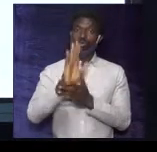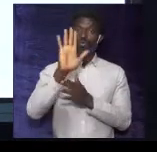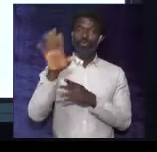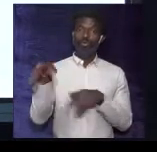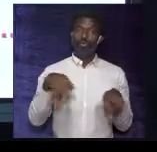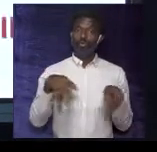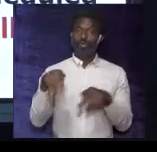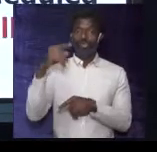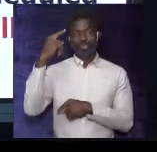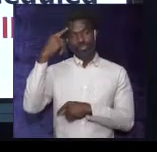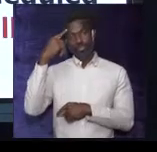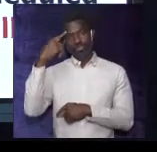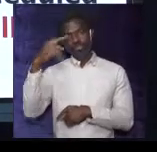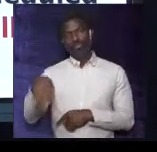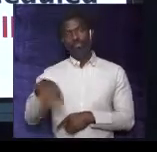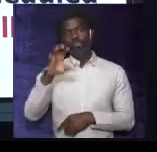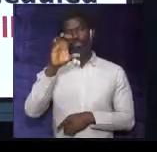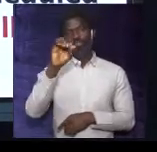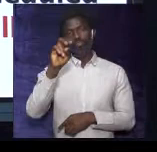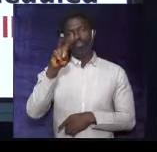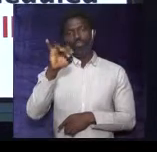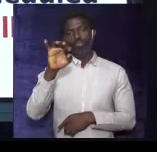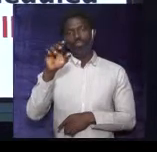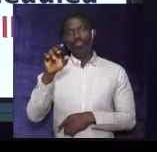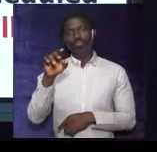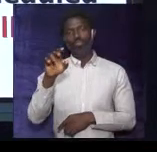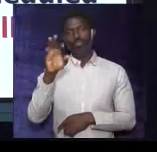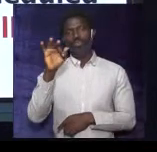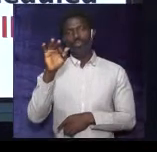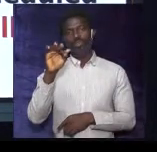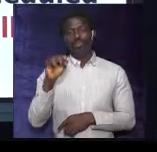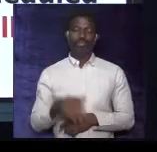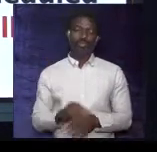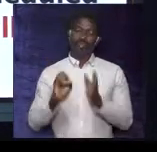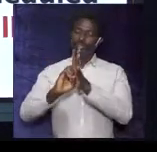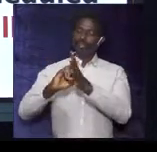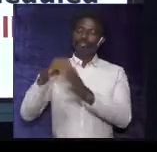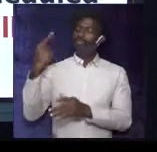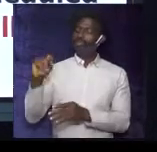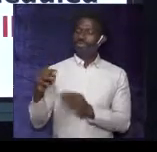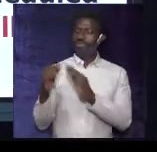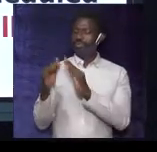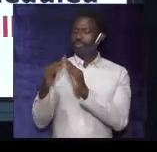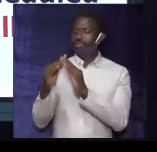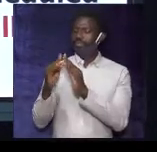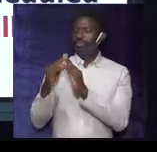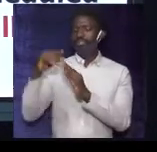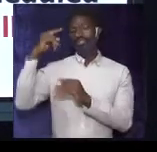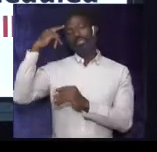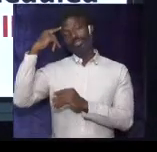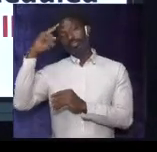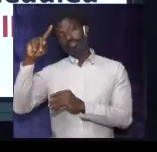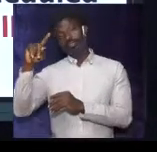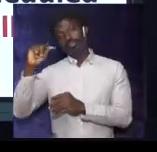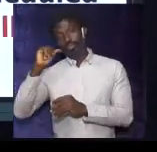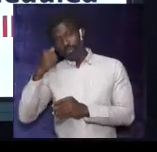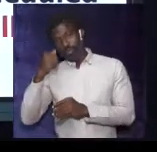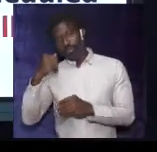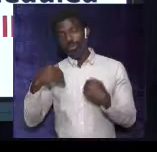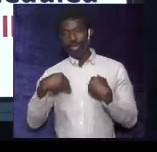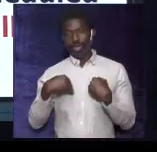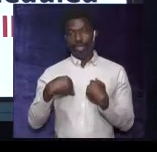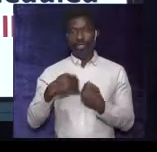that loud and clear. Now, this is my example. The meeting scheduled for tomorrow has been